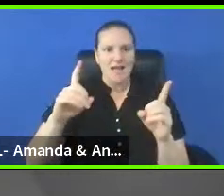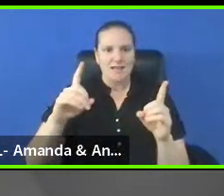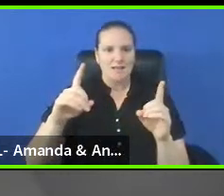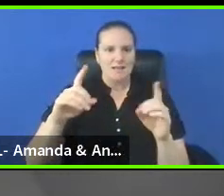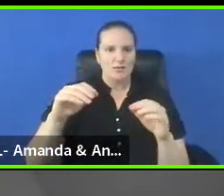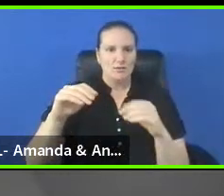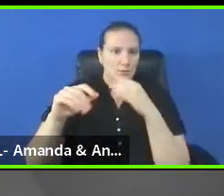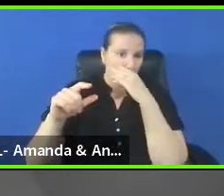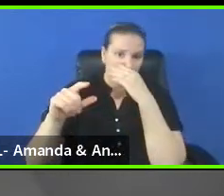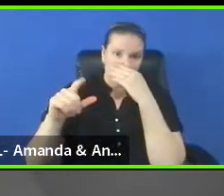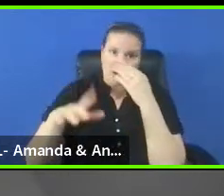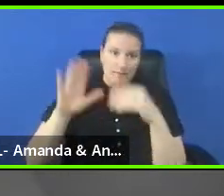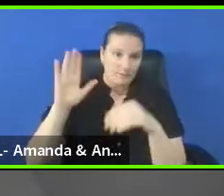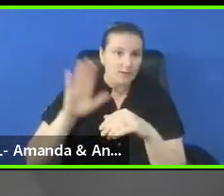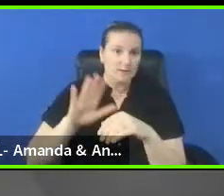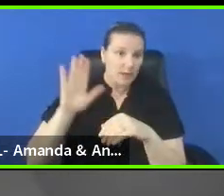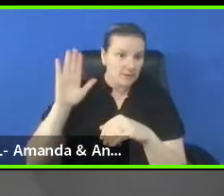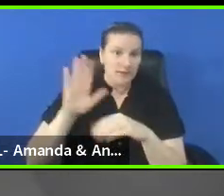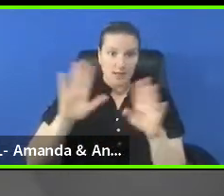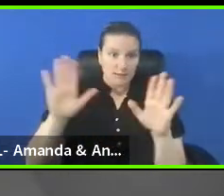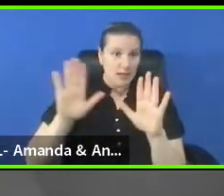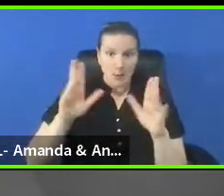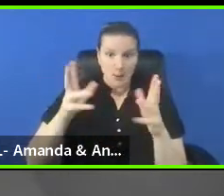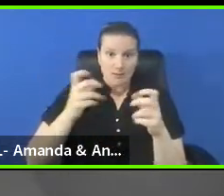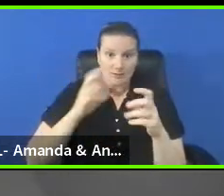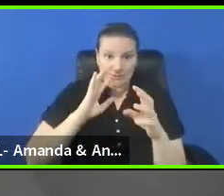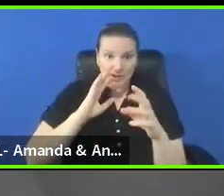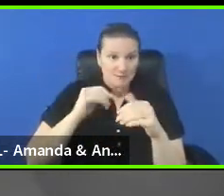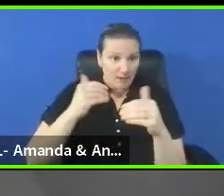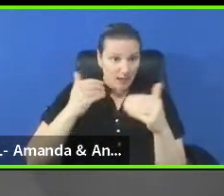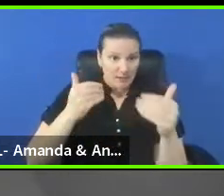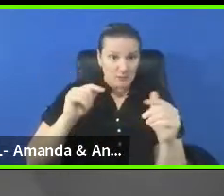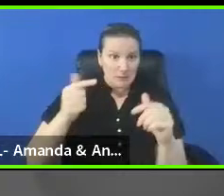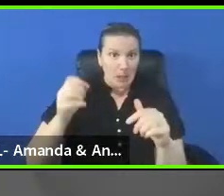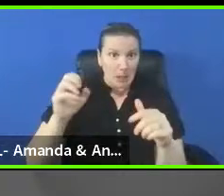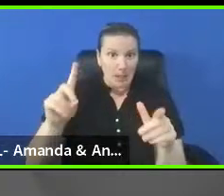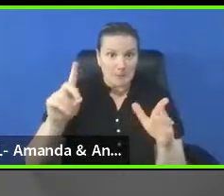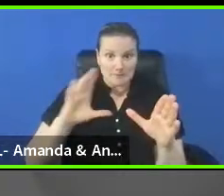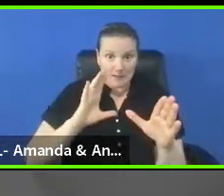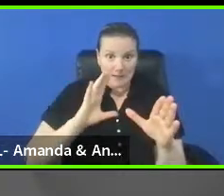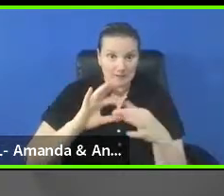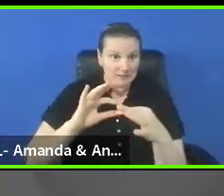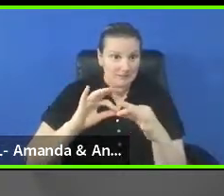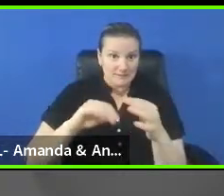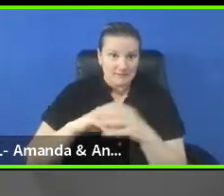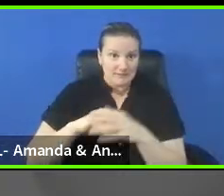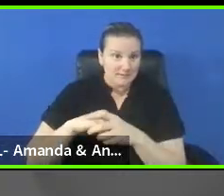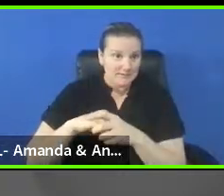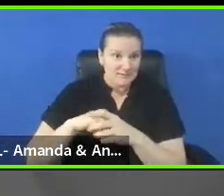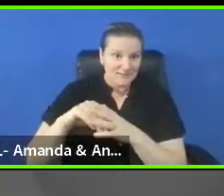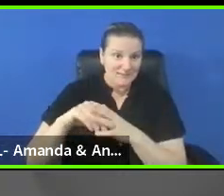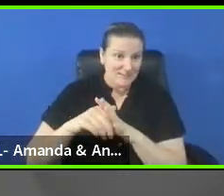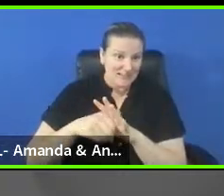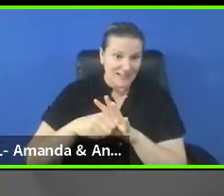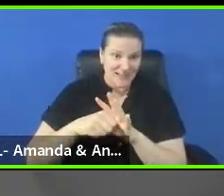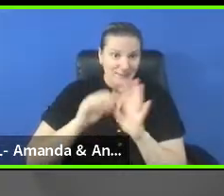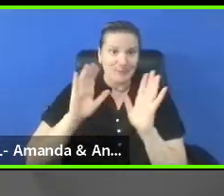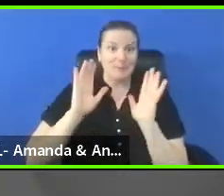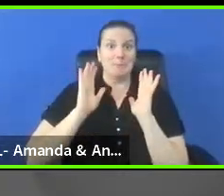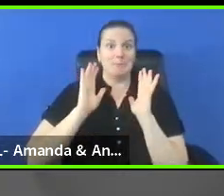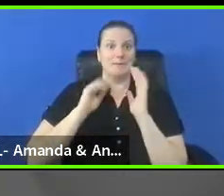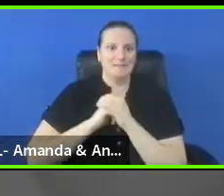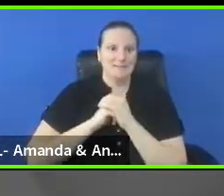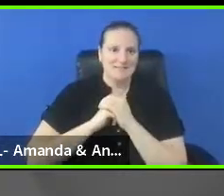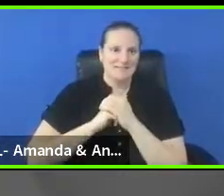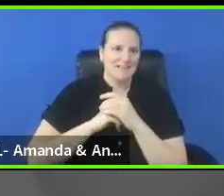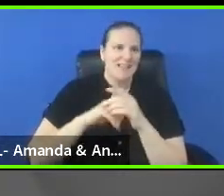your hand up at me like, hey, I want to talk, so I'm going to pass it over to you. I am picking up what you're putting down. That